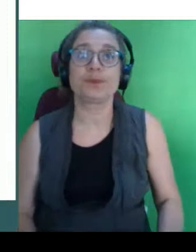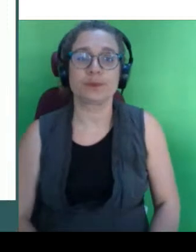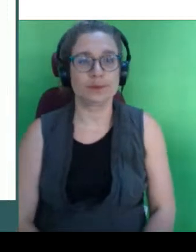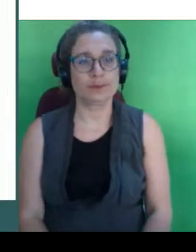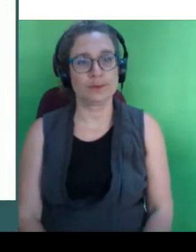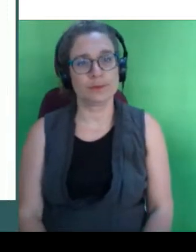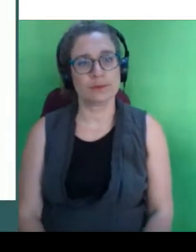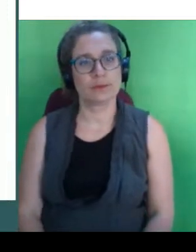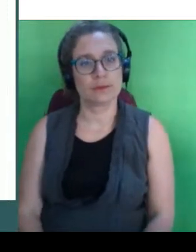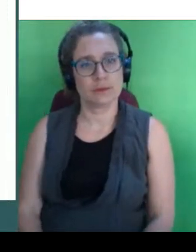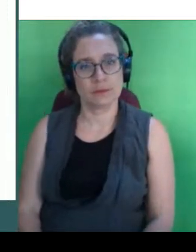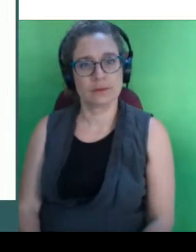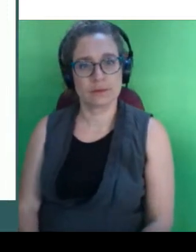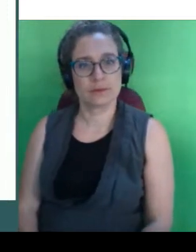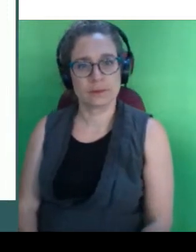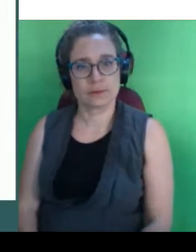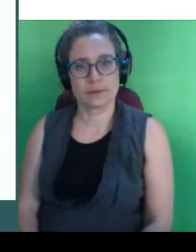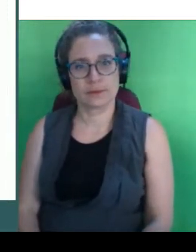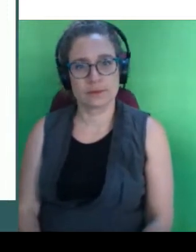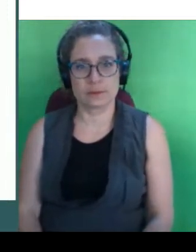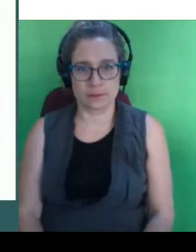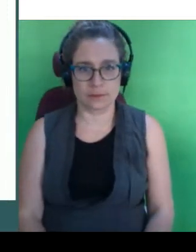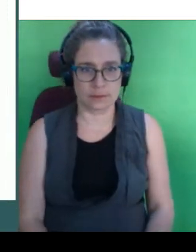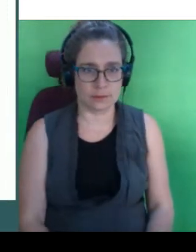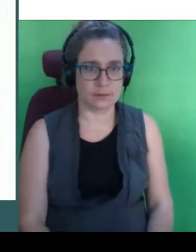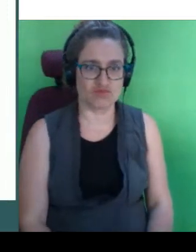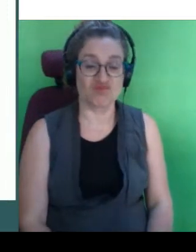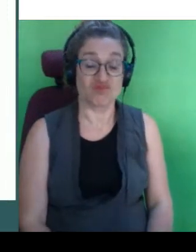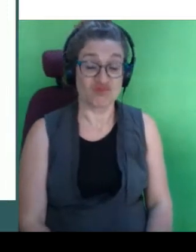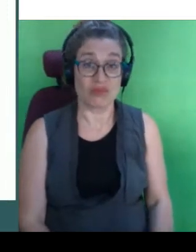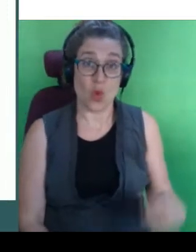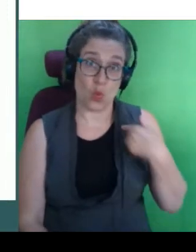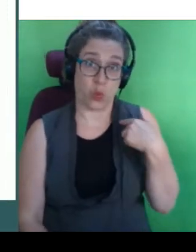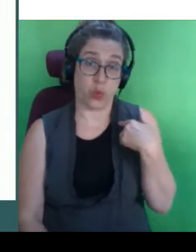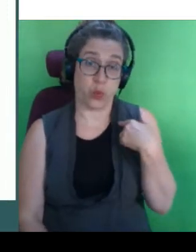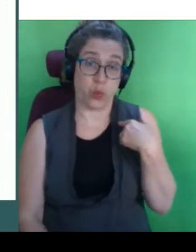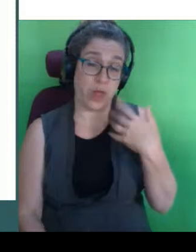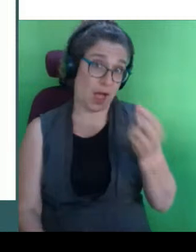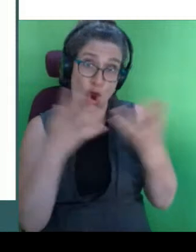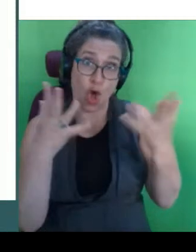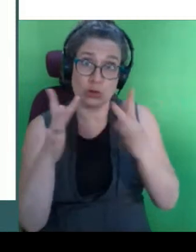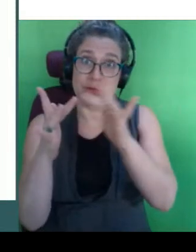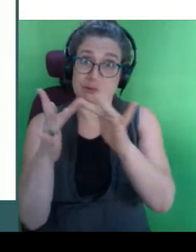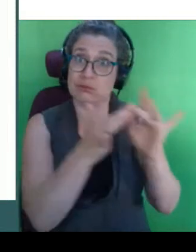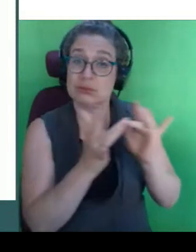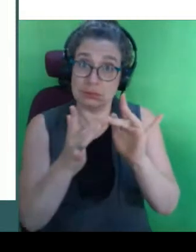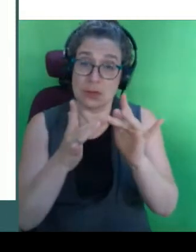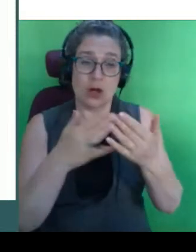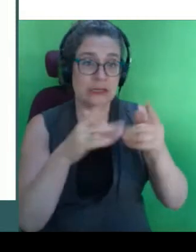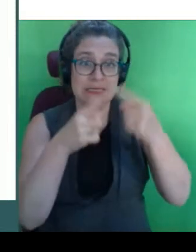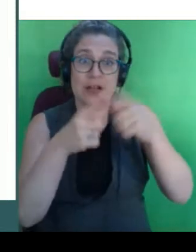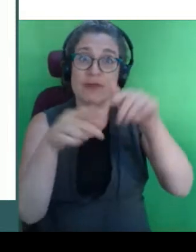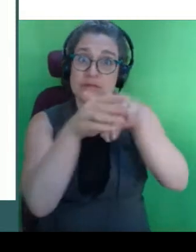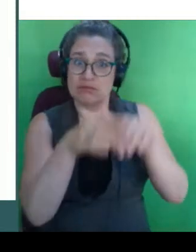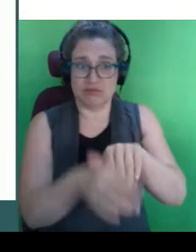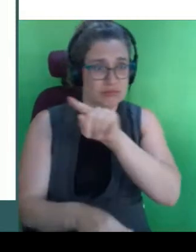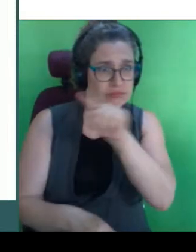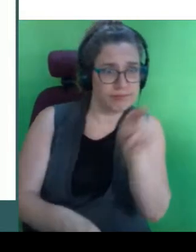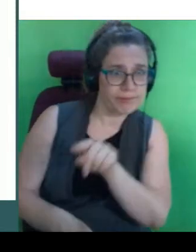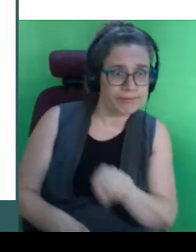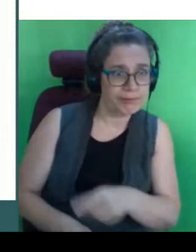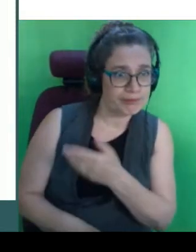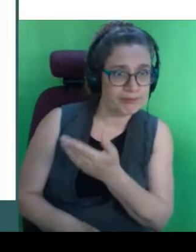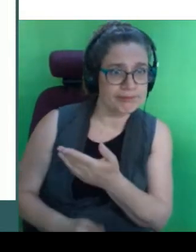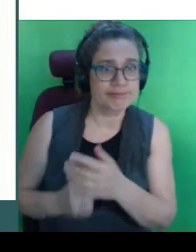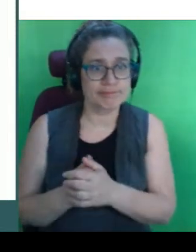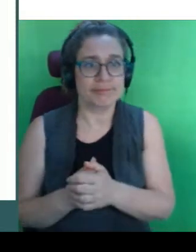our influence so we can connect with lots of stakeholders. And this way we can put forward our vision on a national level with key